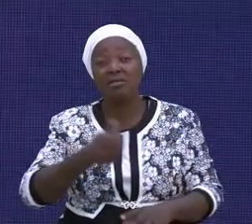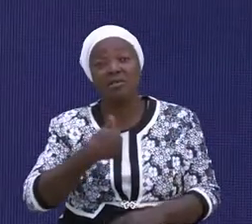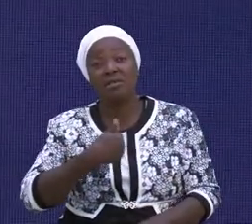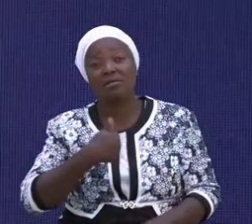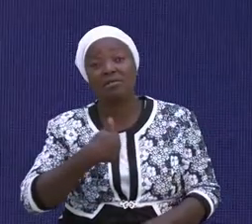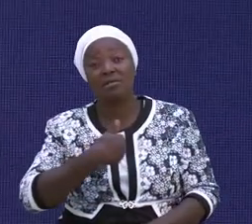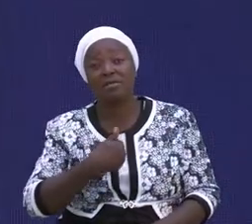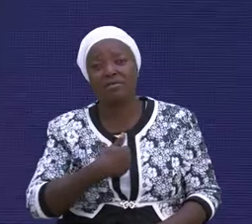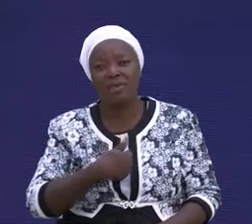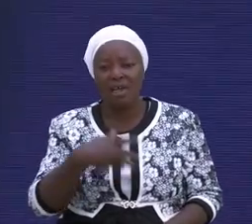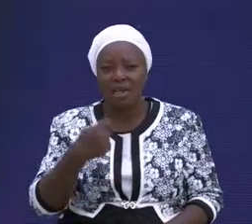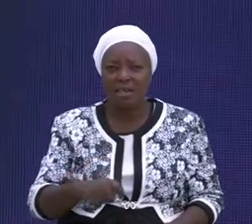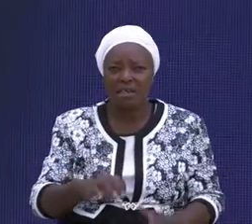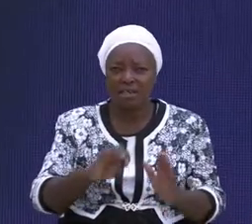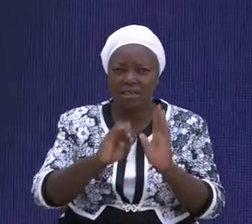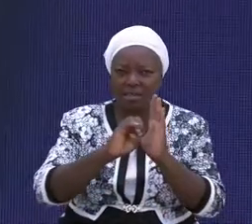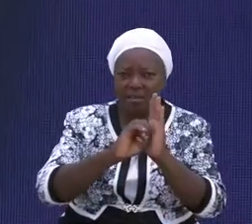of the